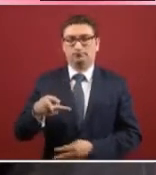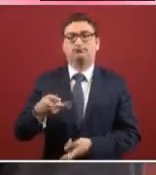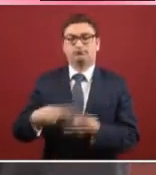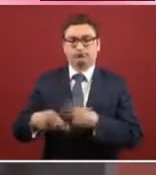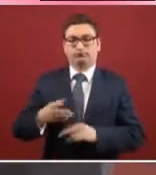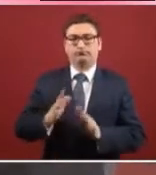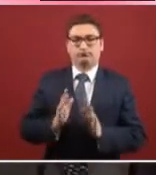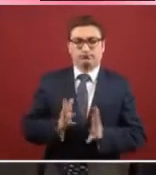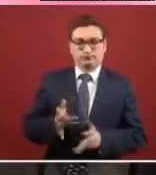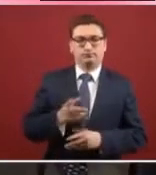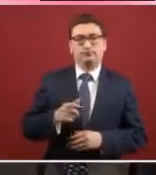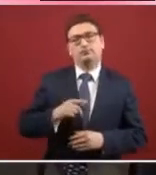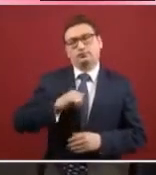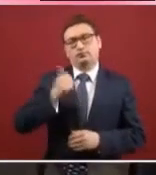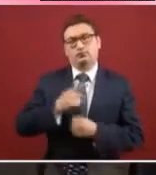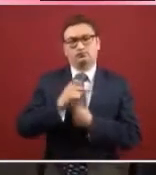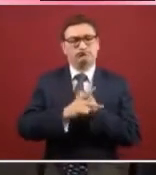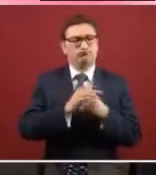Marcelo y